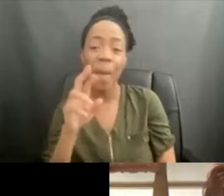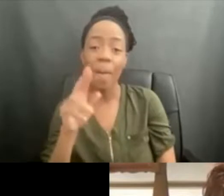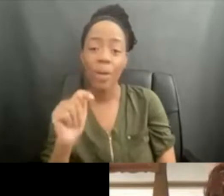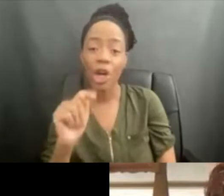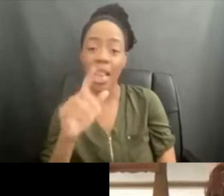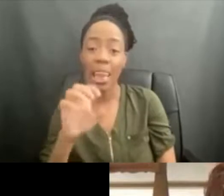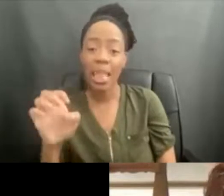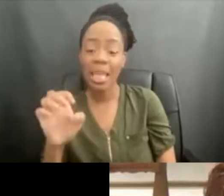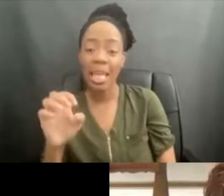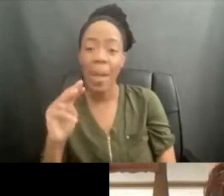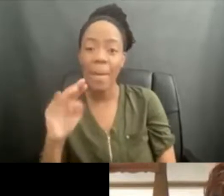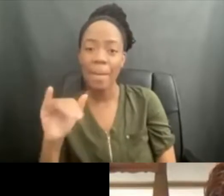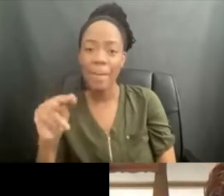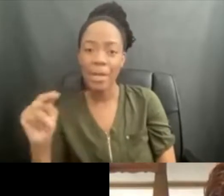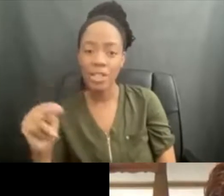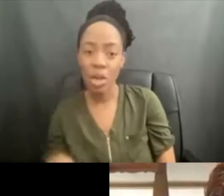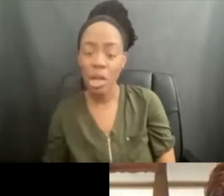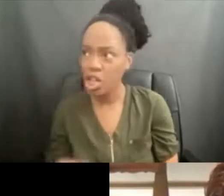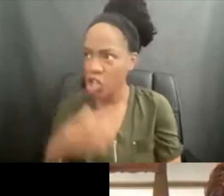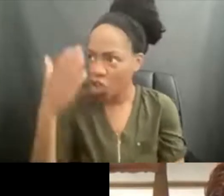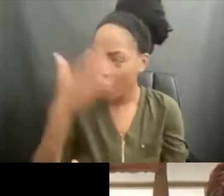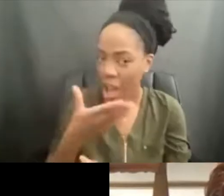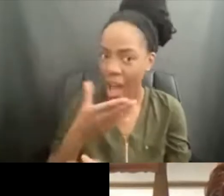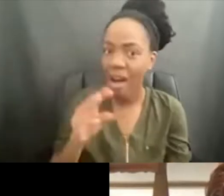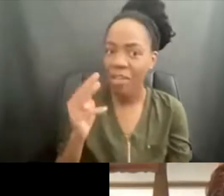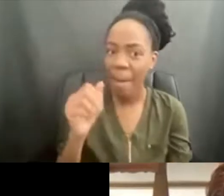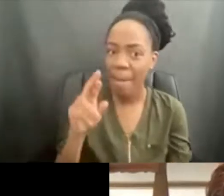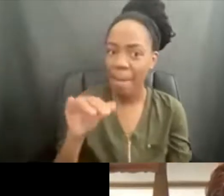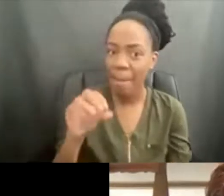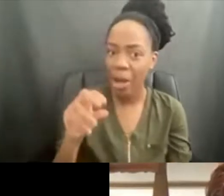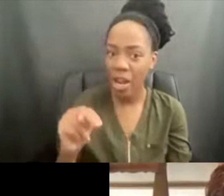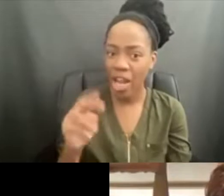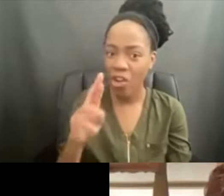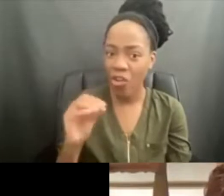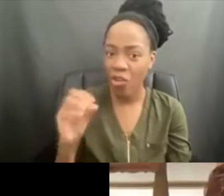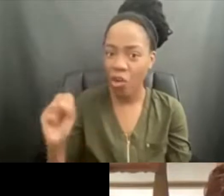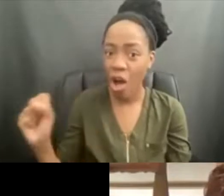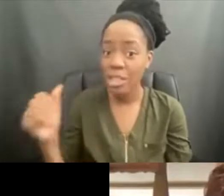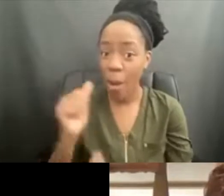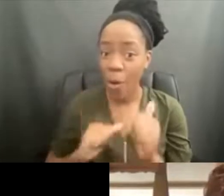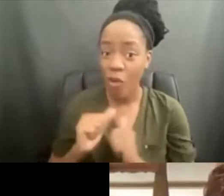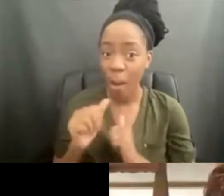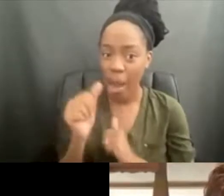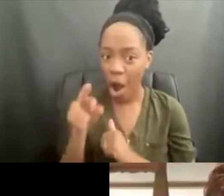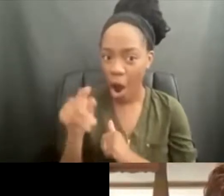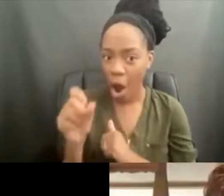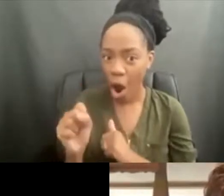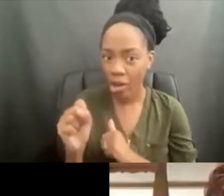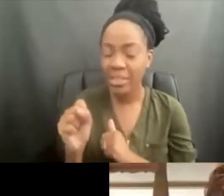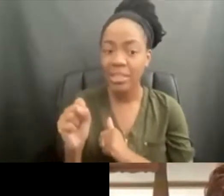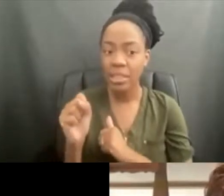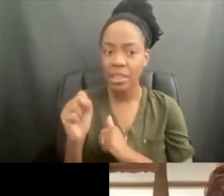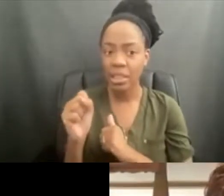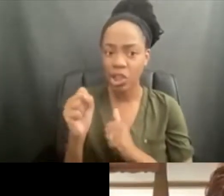Oh my God. And it's right in front of the Marion Ross Performing Arts Studio on, isn't it right next to Marion Ross